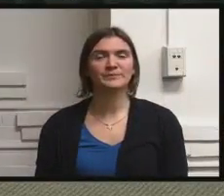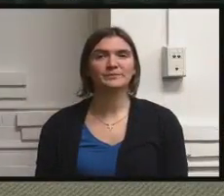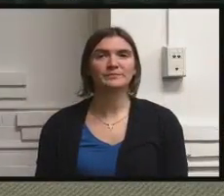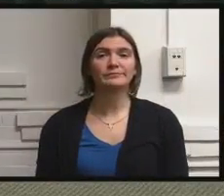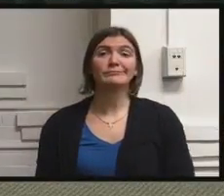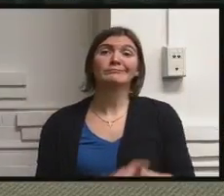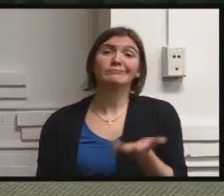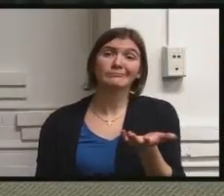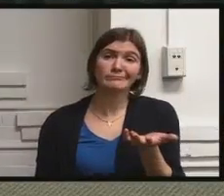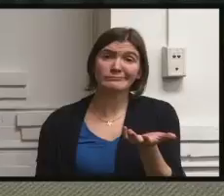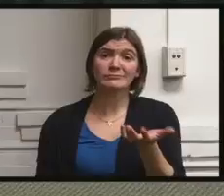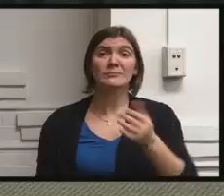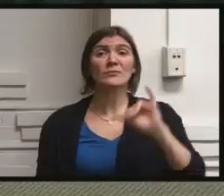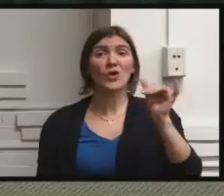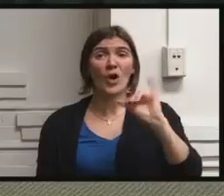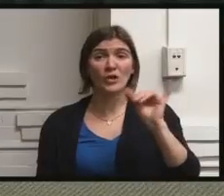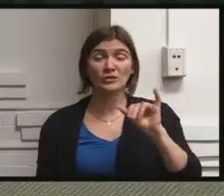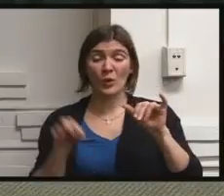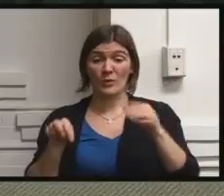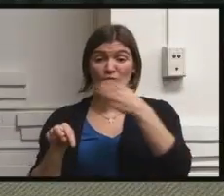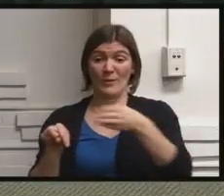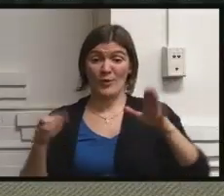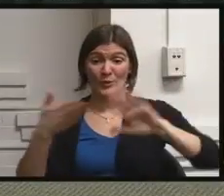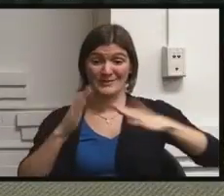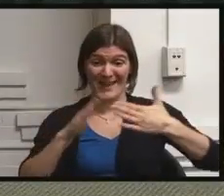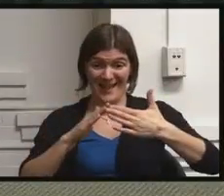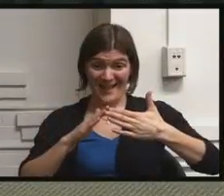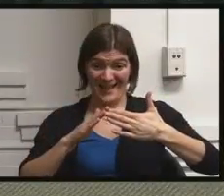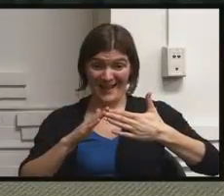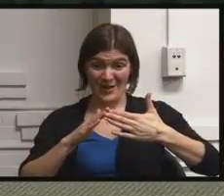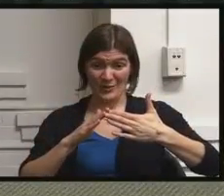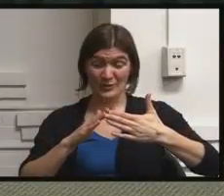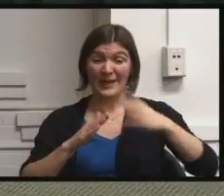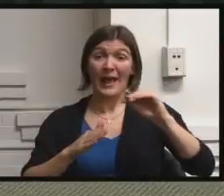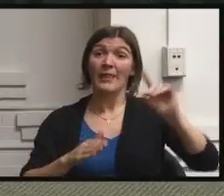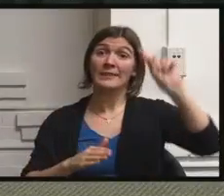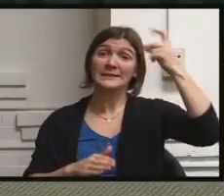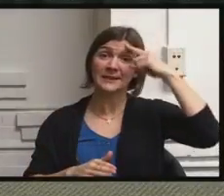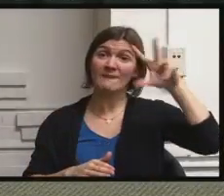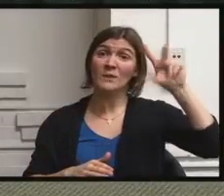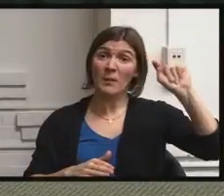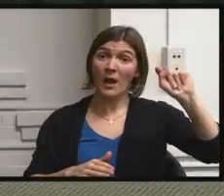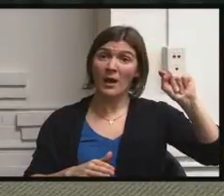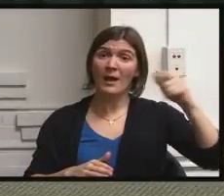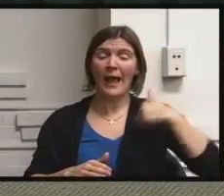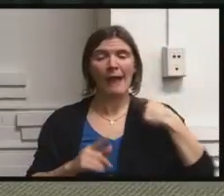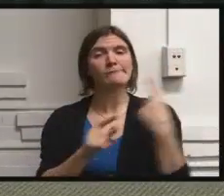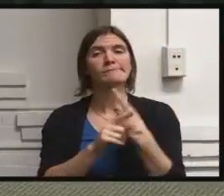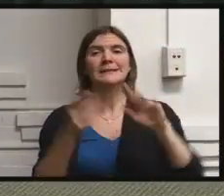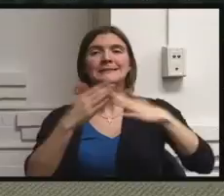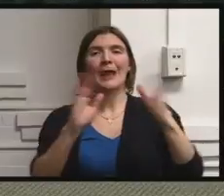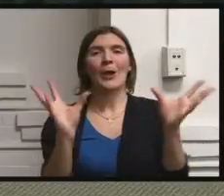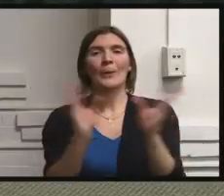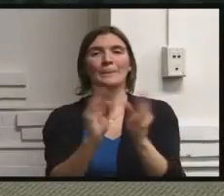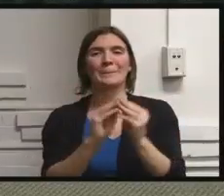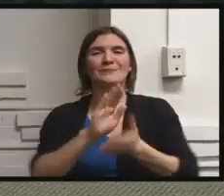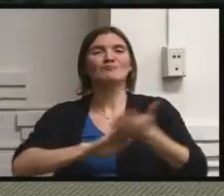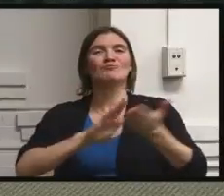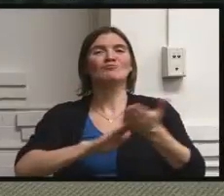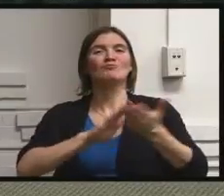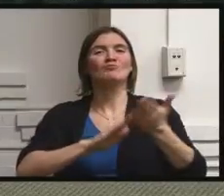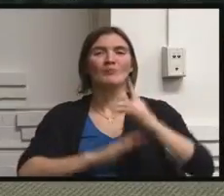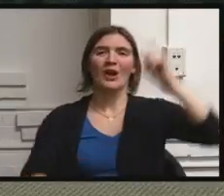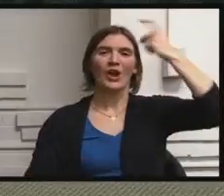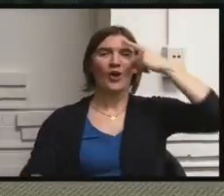we operate in Brattleboro and in the state of Vermont as a whole with a town meeting form of government, except in a very